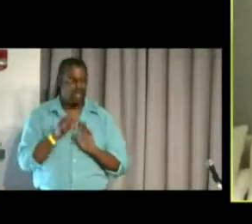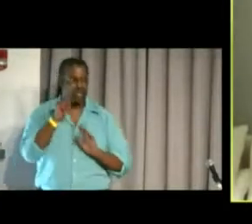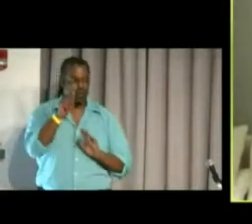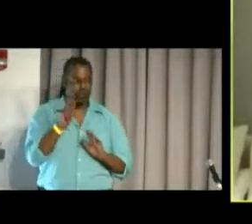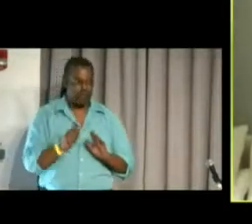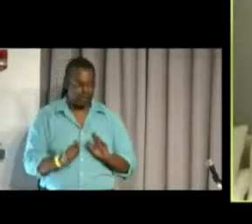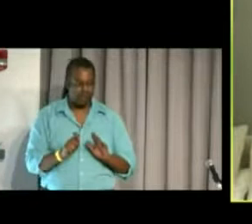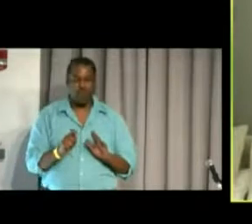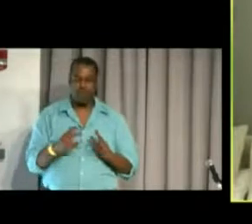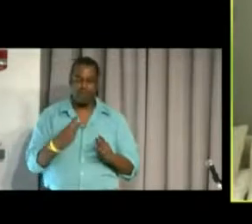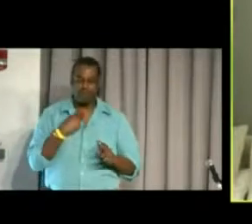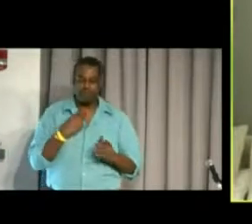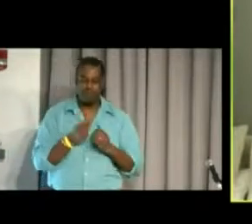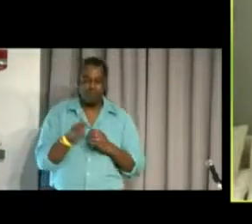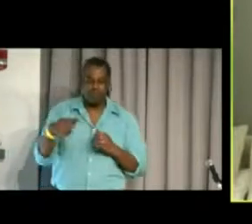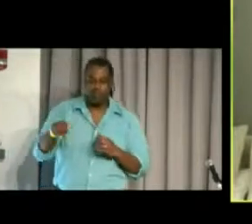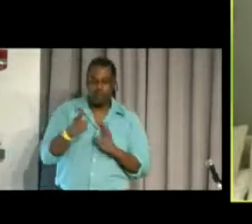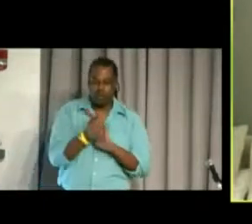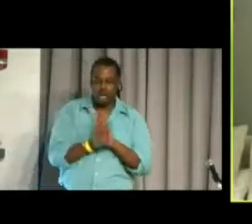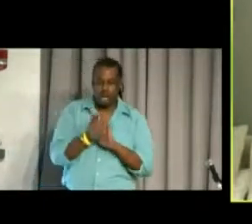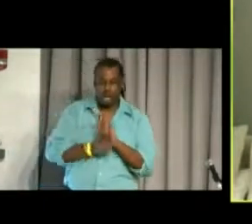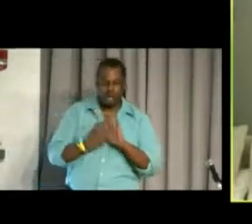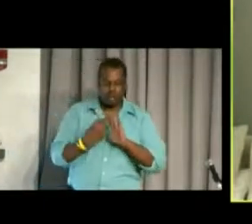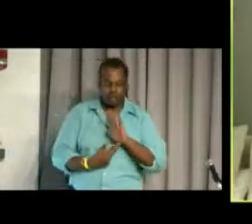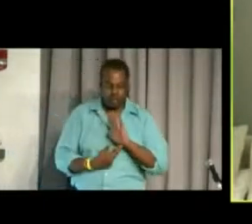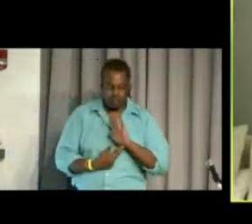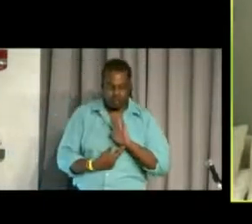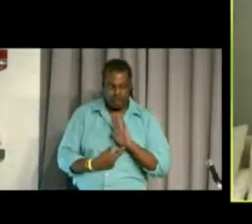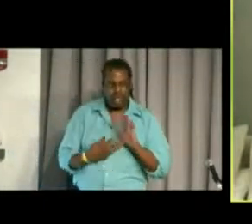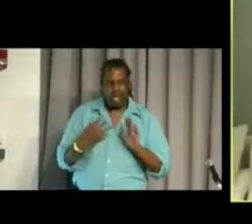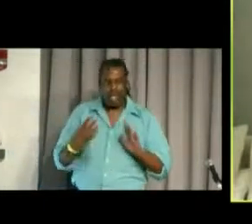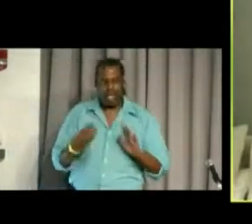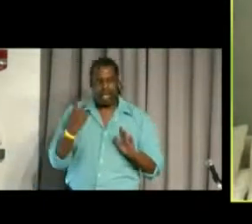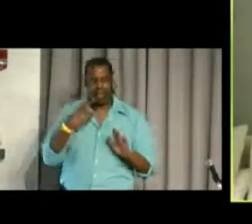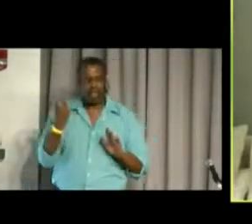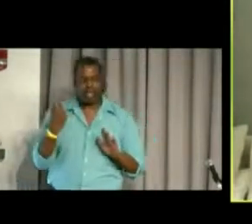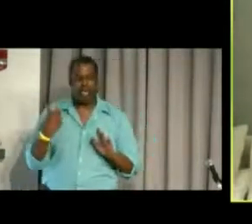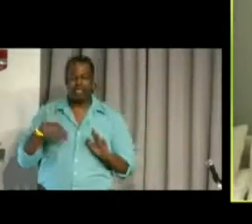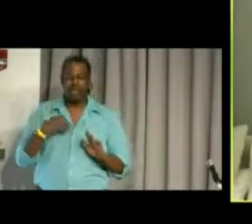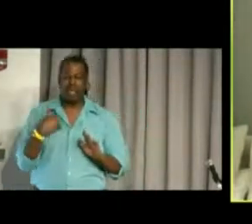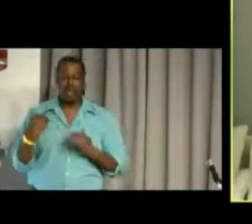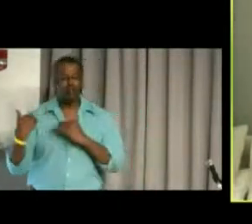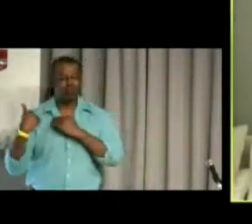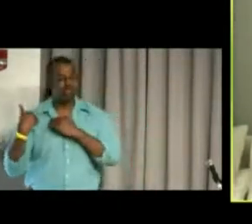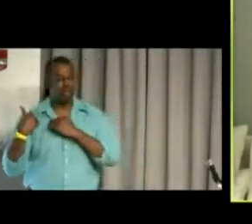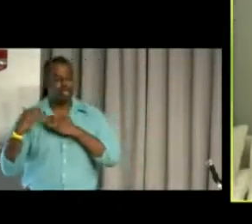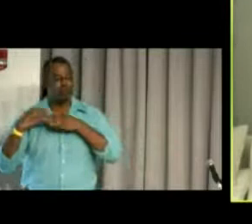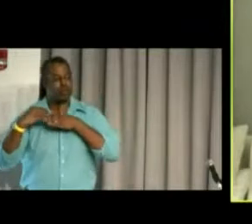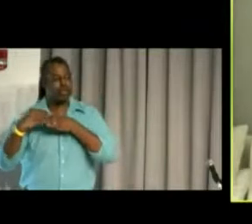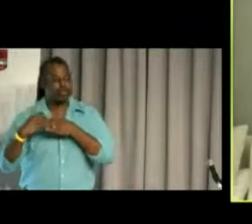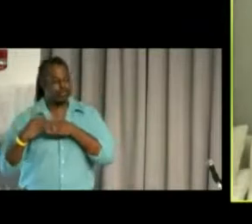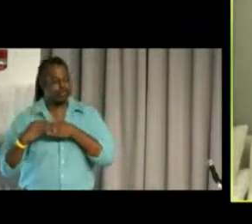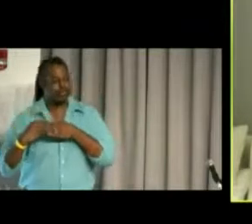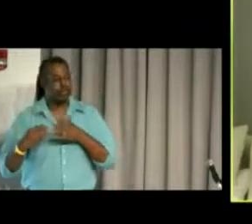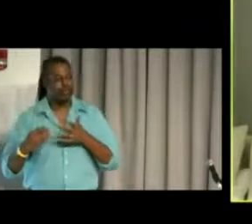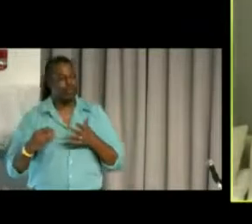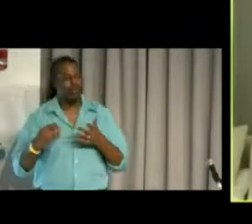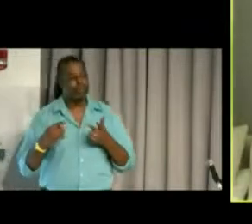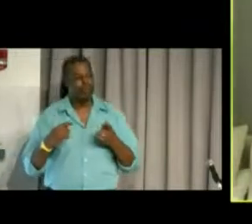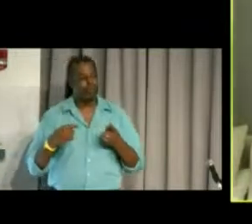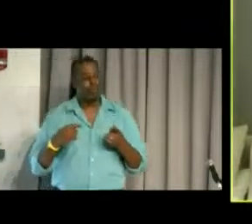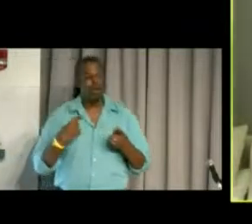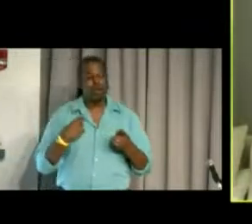subject to those laws and rules. Because we have responsible leadership, we have seen